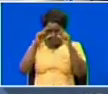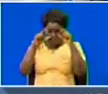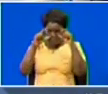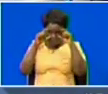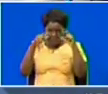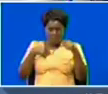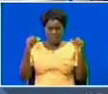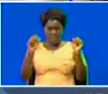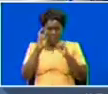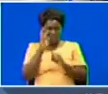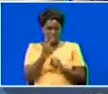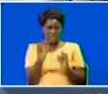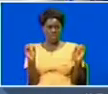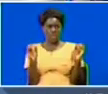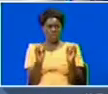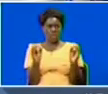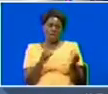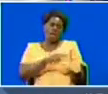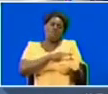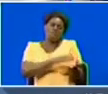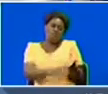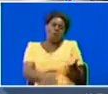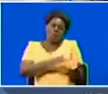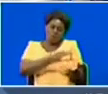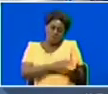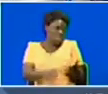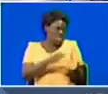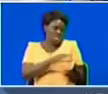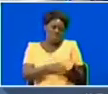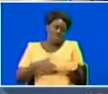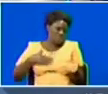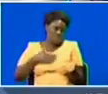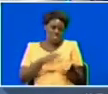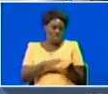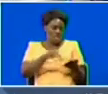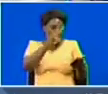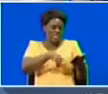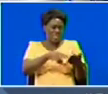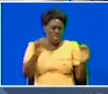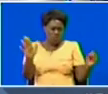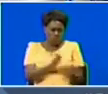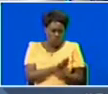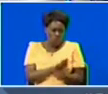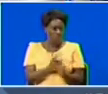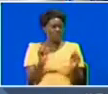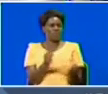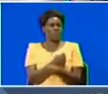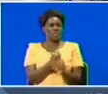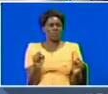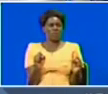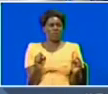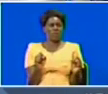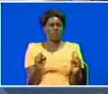could not see this. It's okay, Boni. So forgive me. It's okay. You can't win it all. Here, just, it's okay. Let's wait for